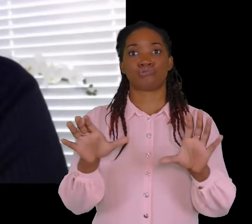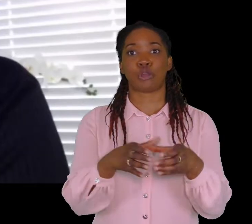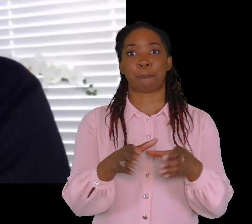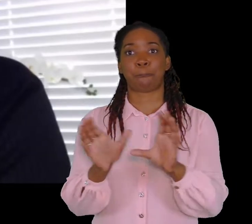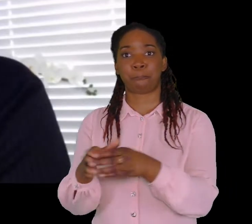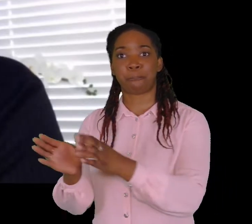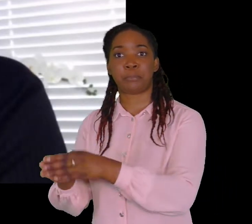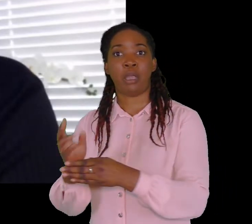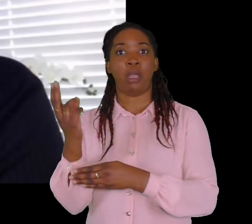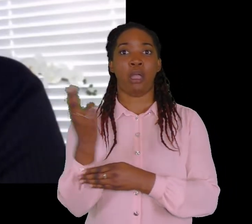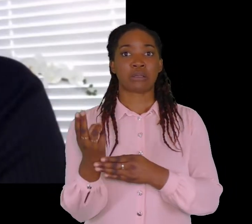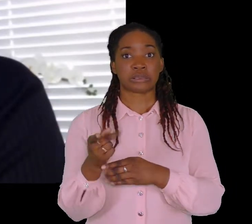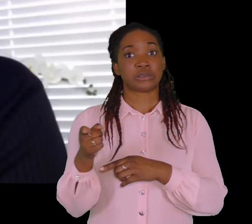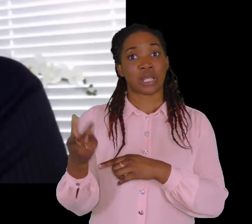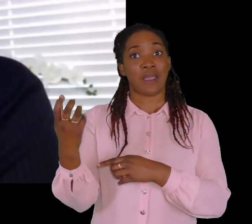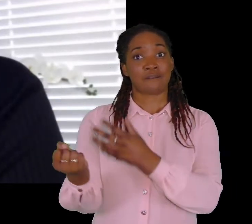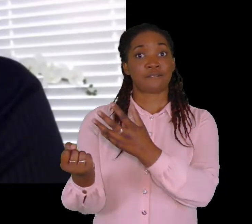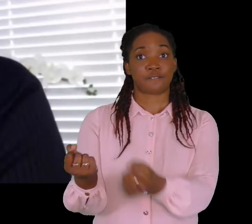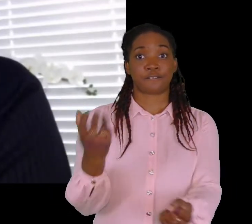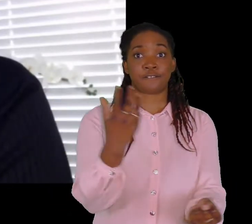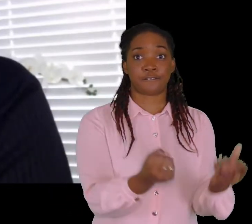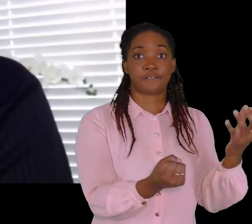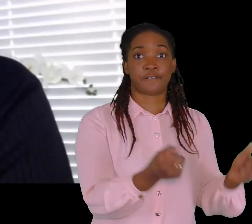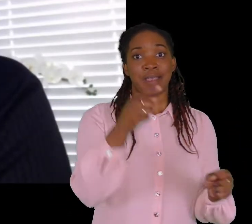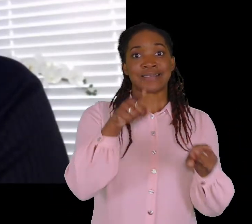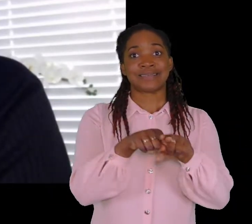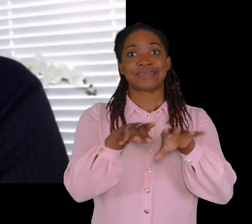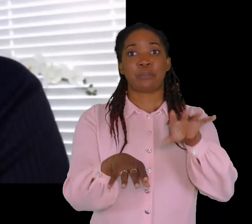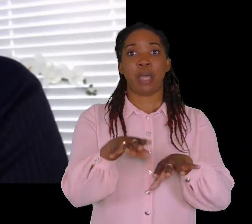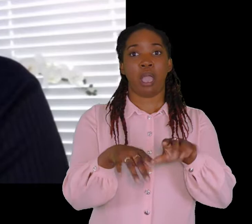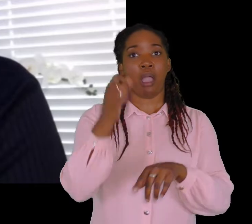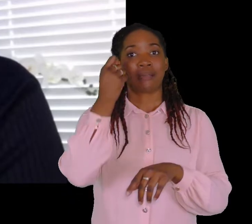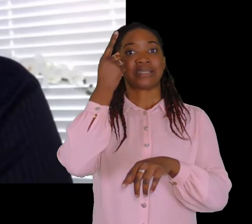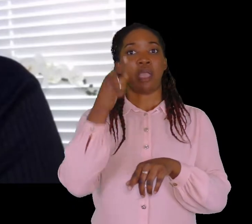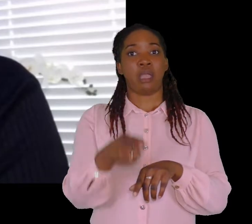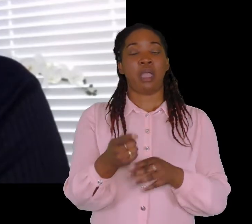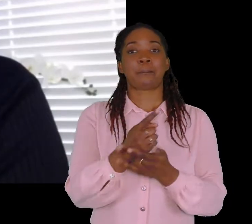similar ideas about the politics which they faced within Britain.